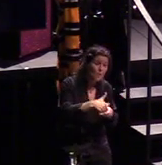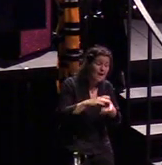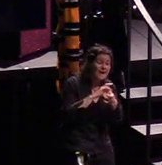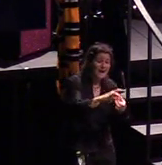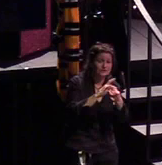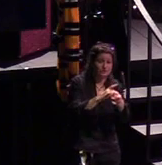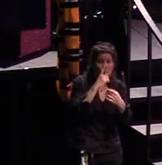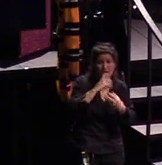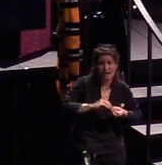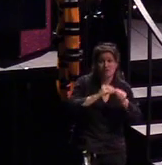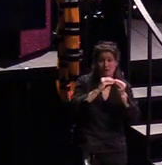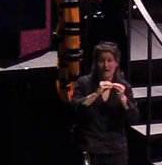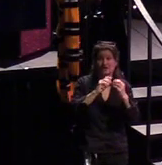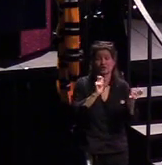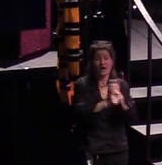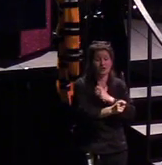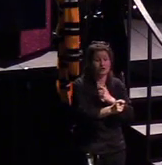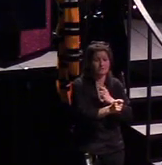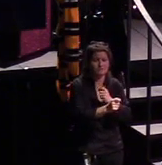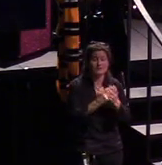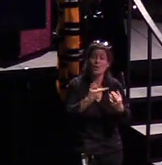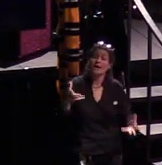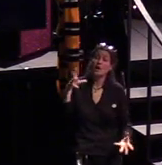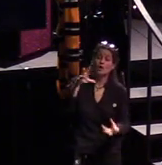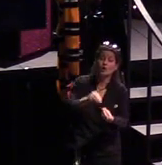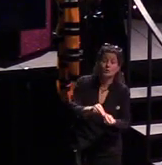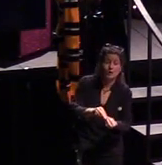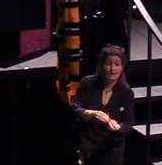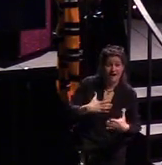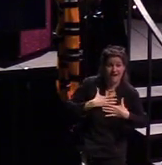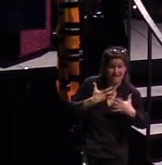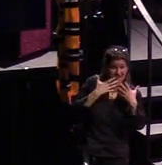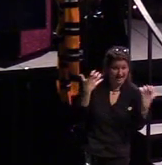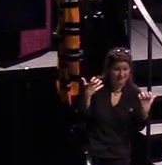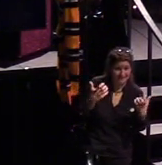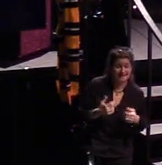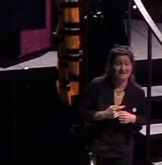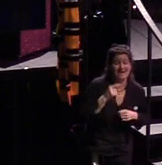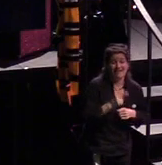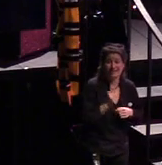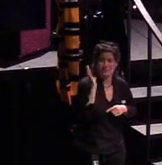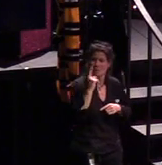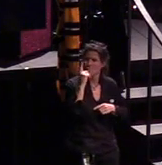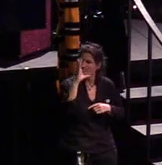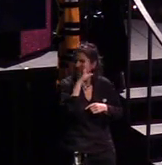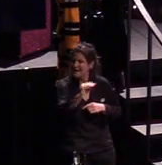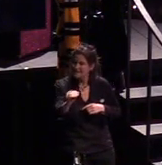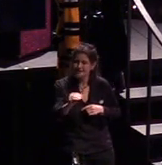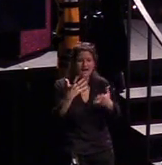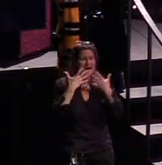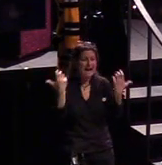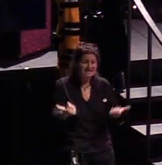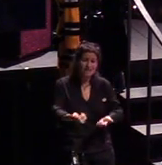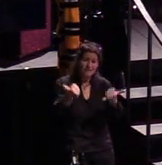conclusion I love cats I mean if this if this talk has one messages is cats a great